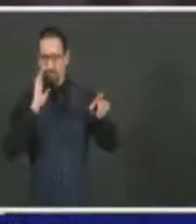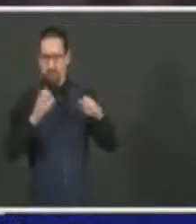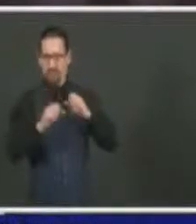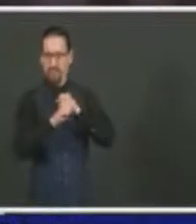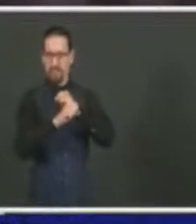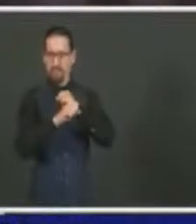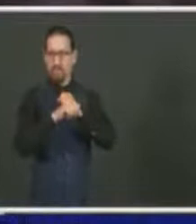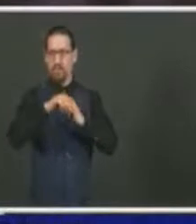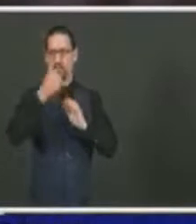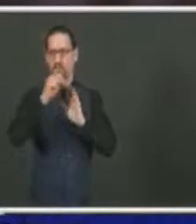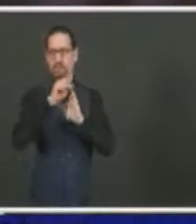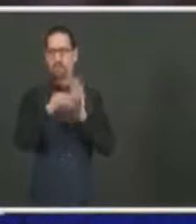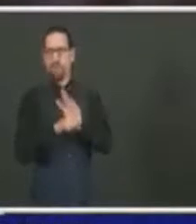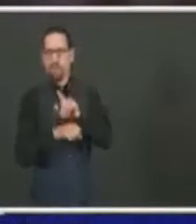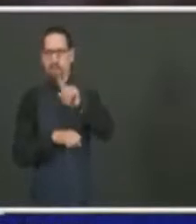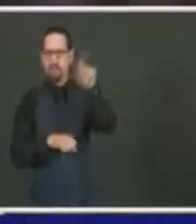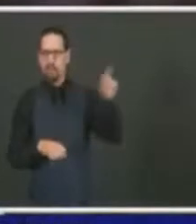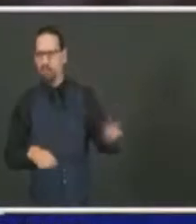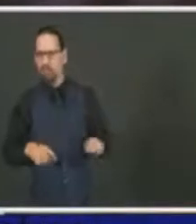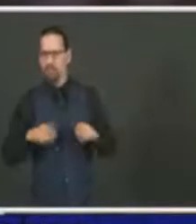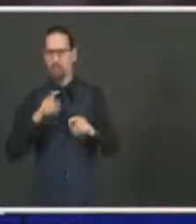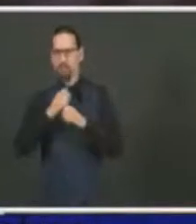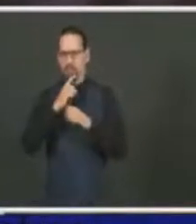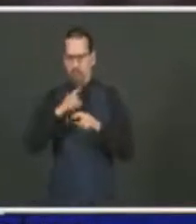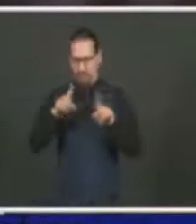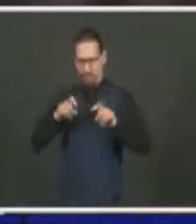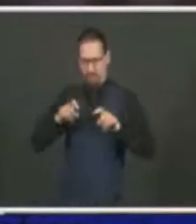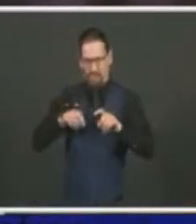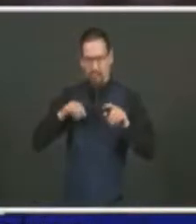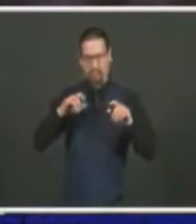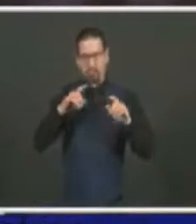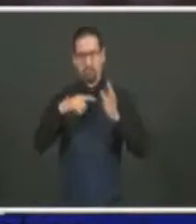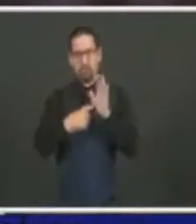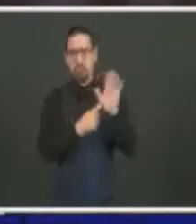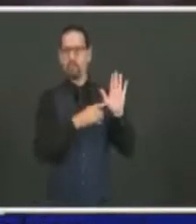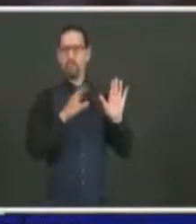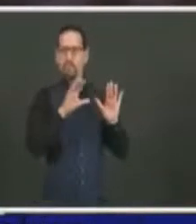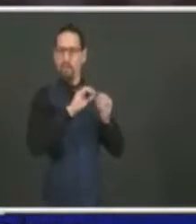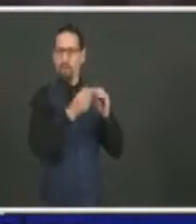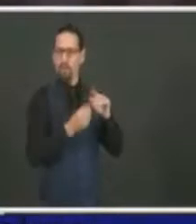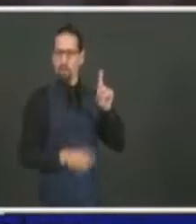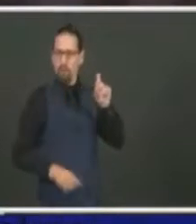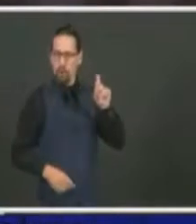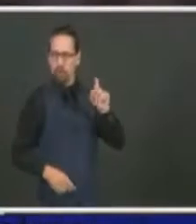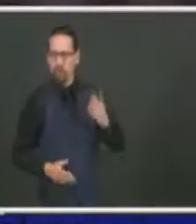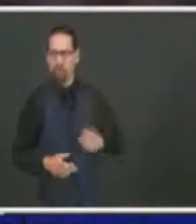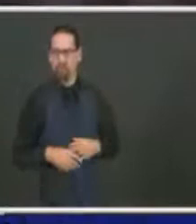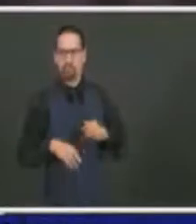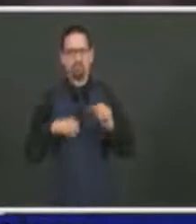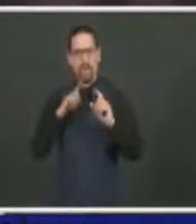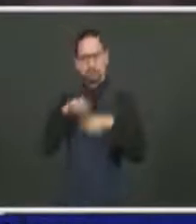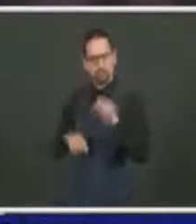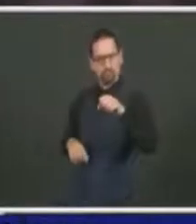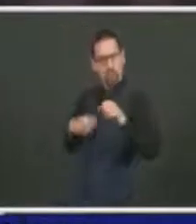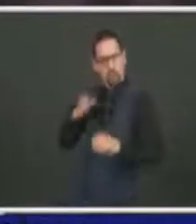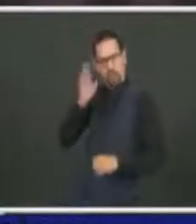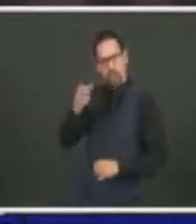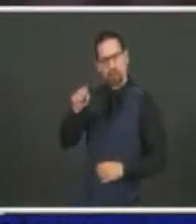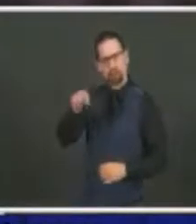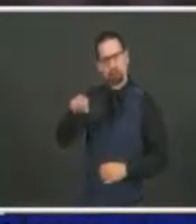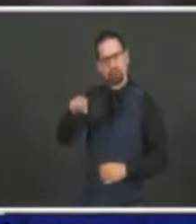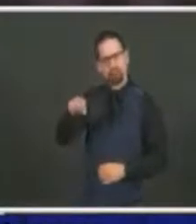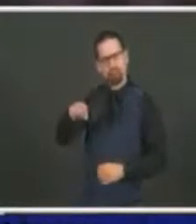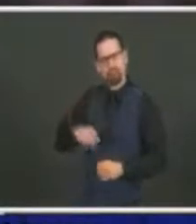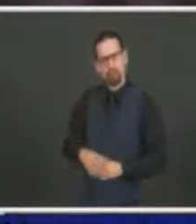here know if they travel there, they're in a place where they're quarantined, or vice versa? How is that going to happen? How is that information? So as I said,